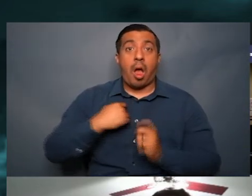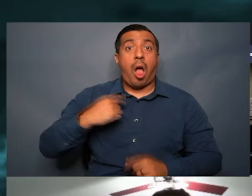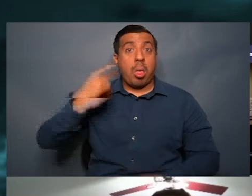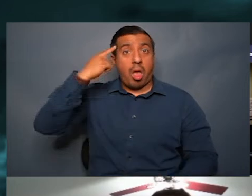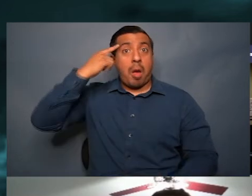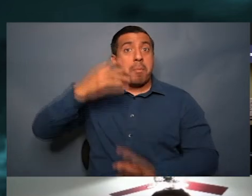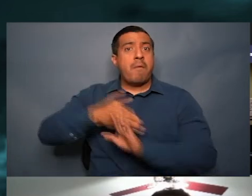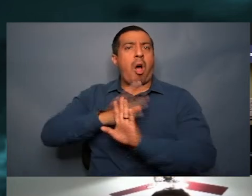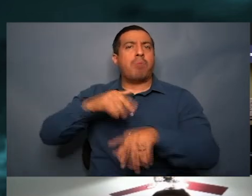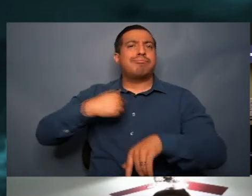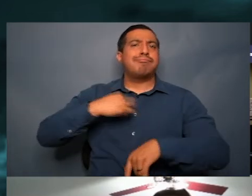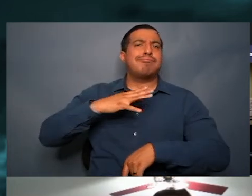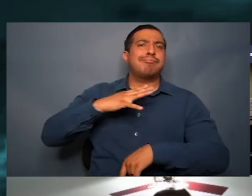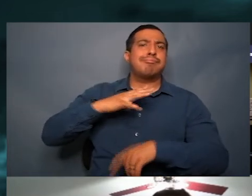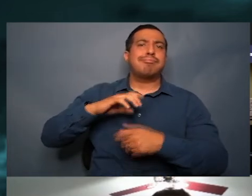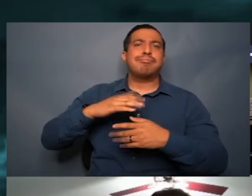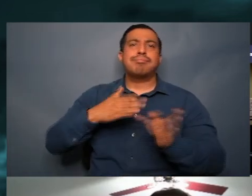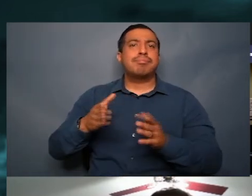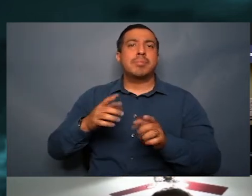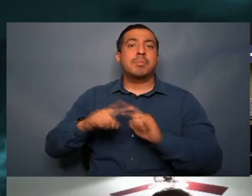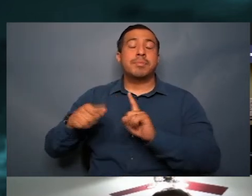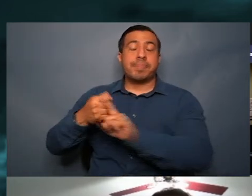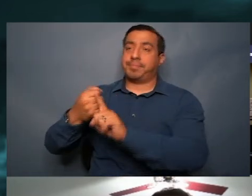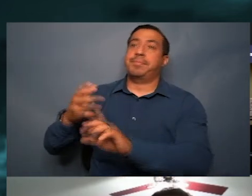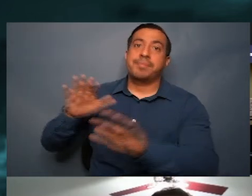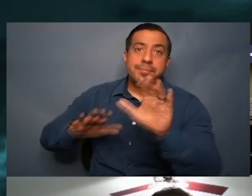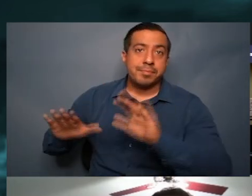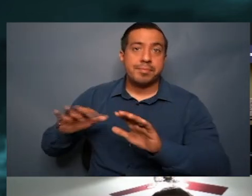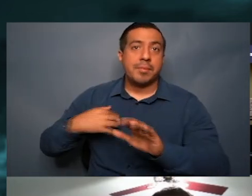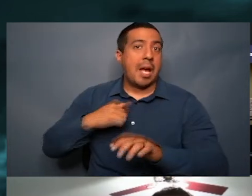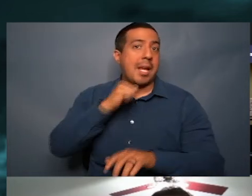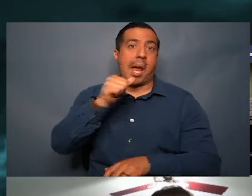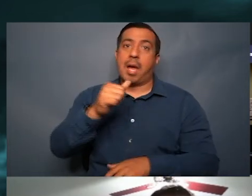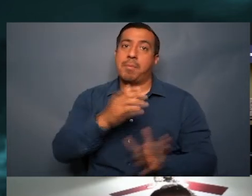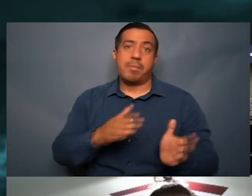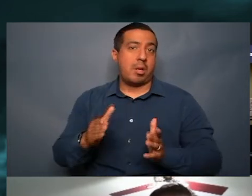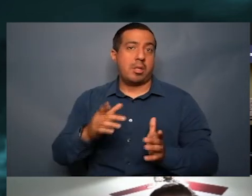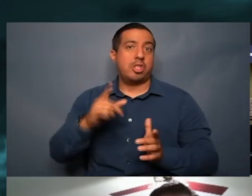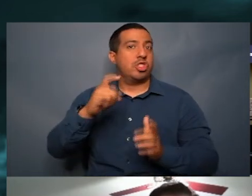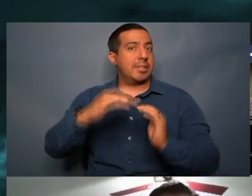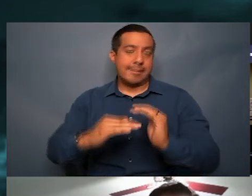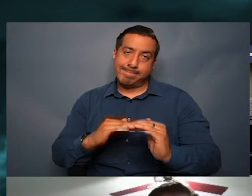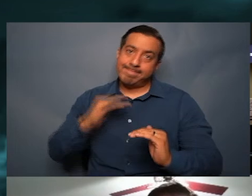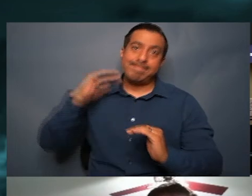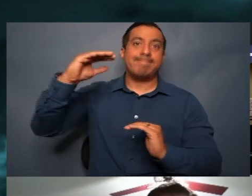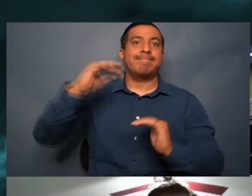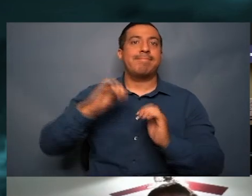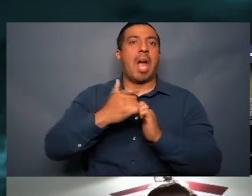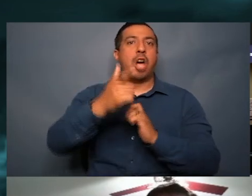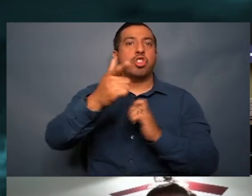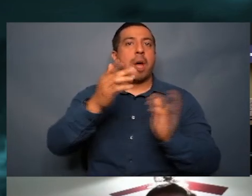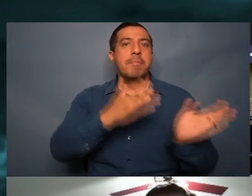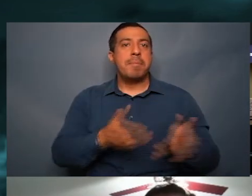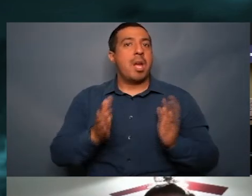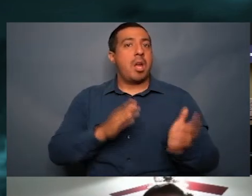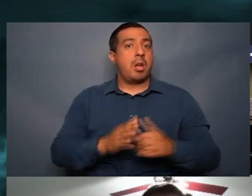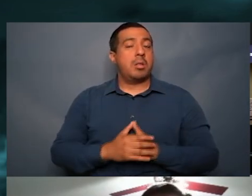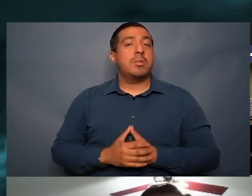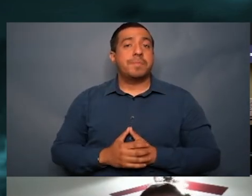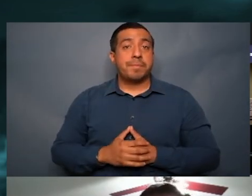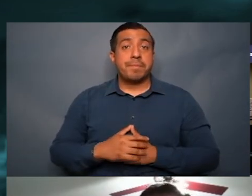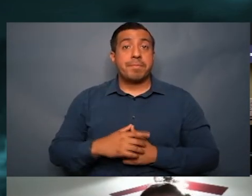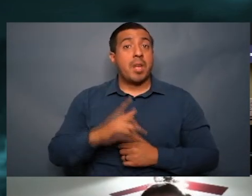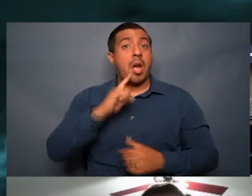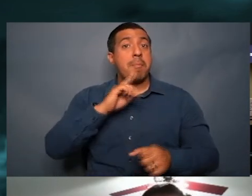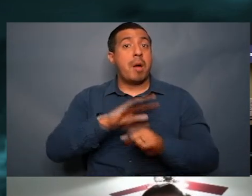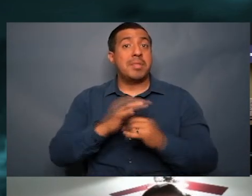prepared. And so we just continually have to be upping our games in that whole scenario, because I promise you, everything we've just